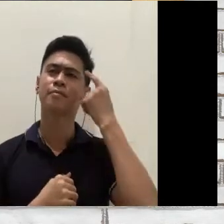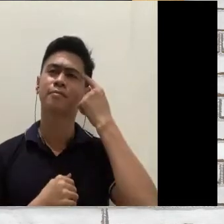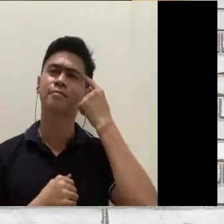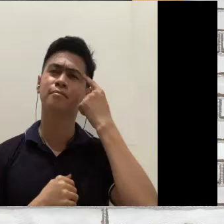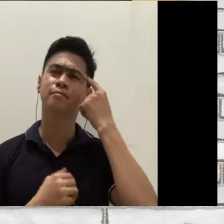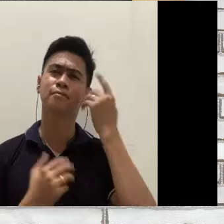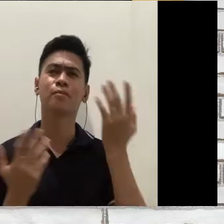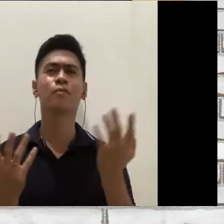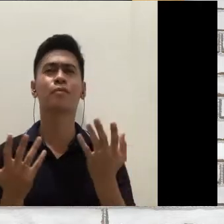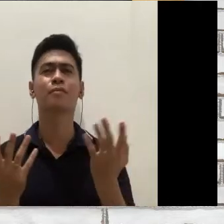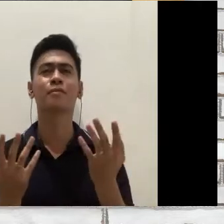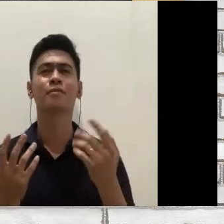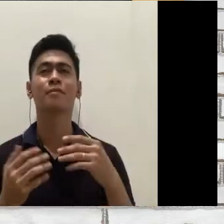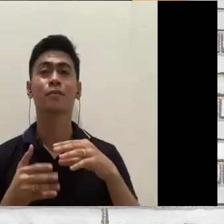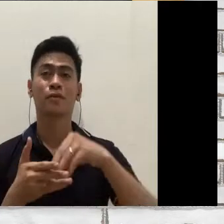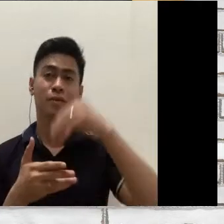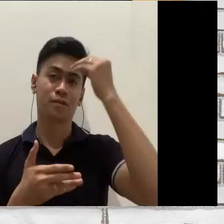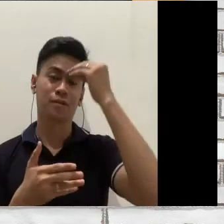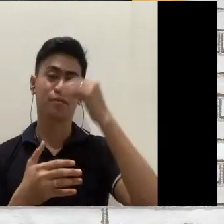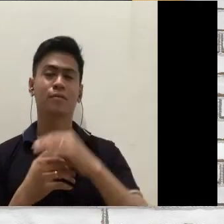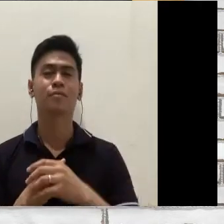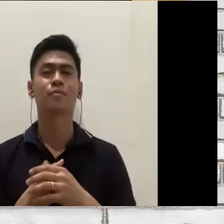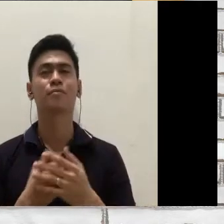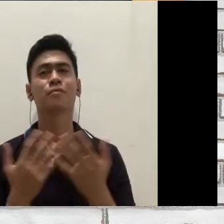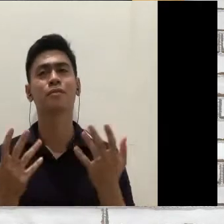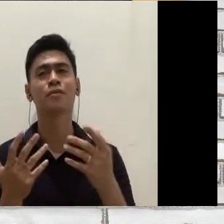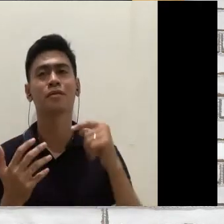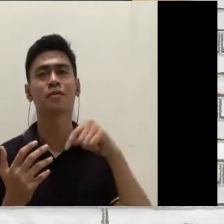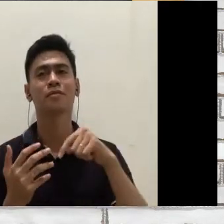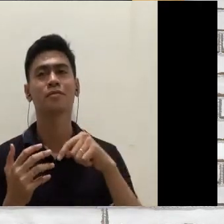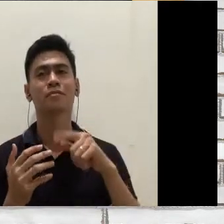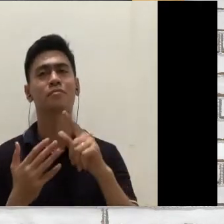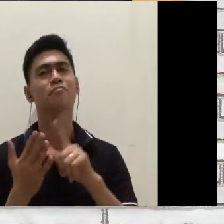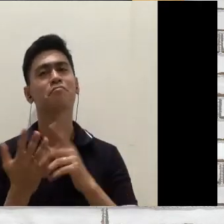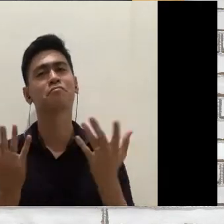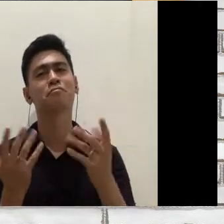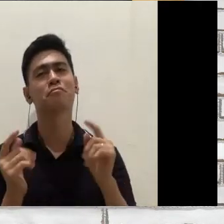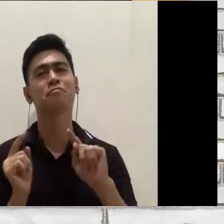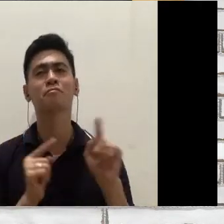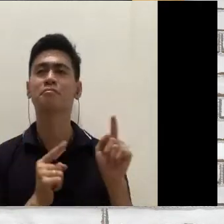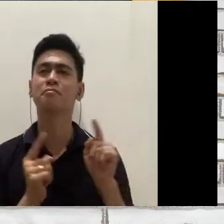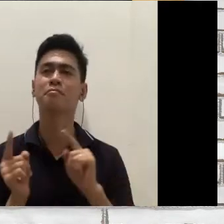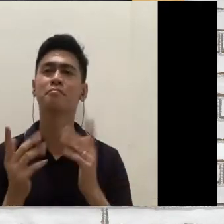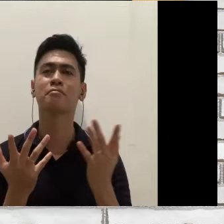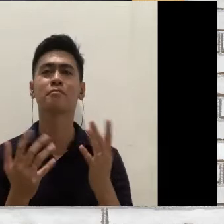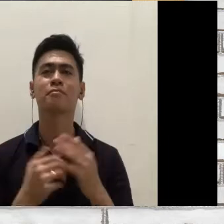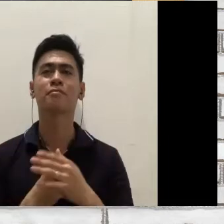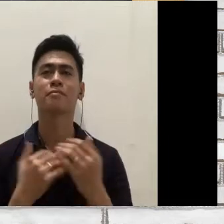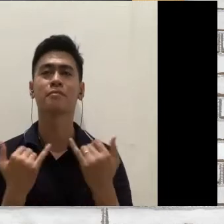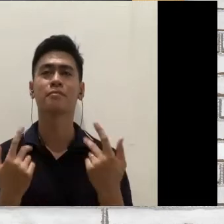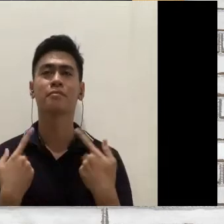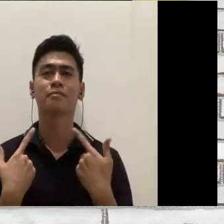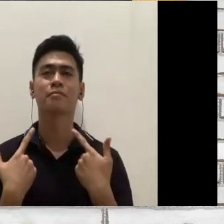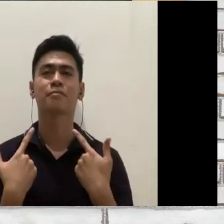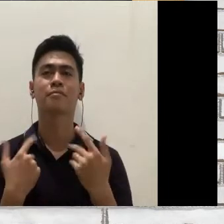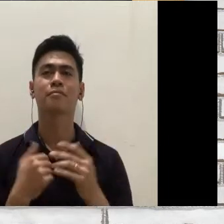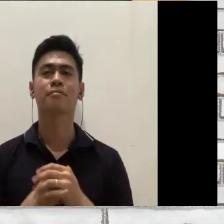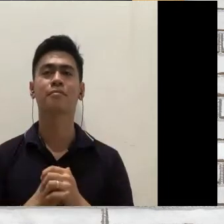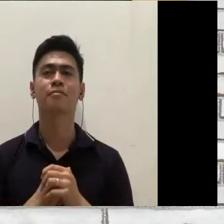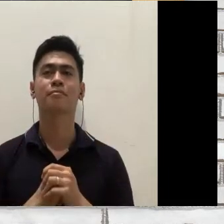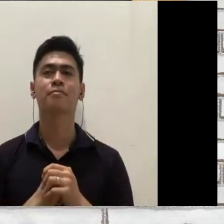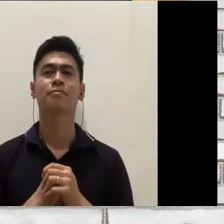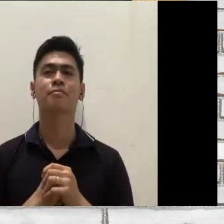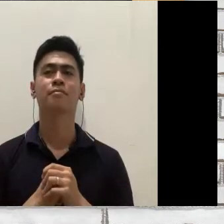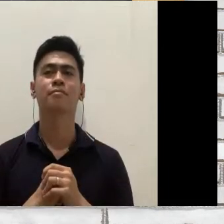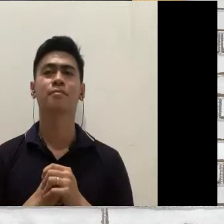I'm wondering where our learning destination would be this time. What? You can see